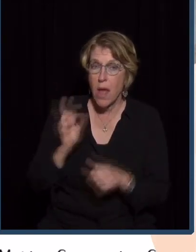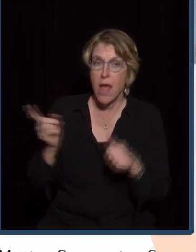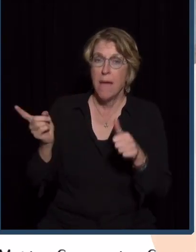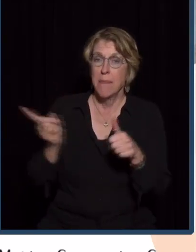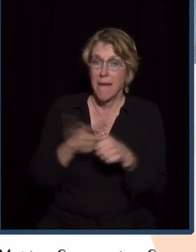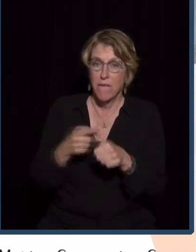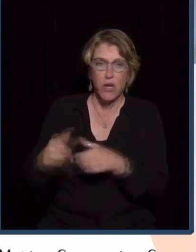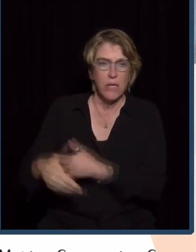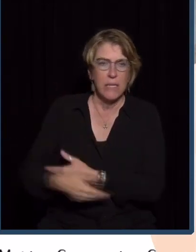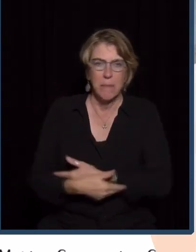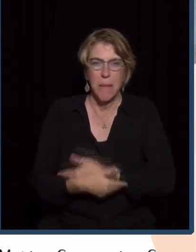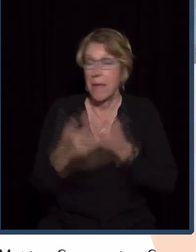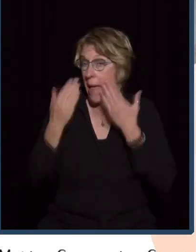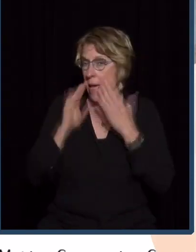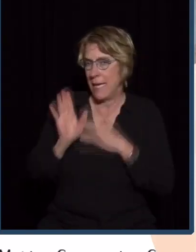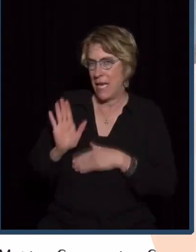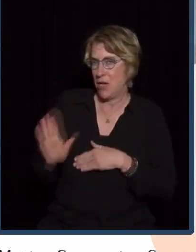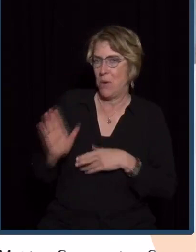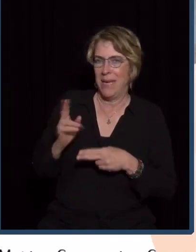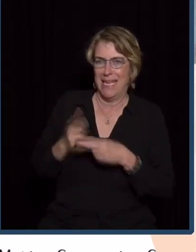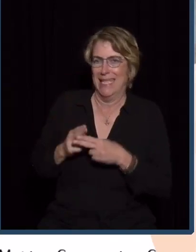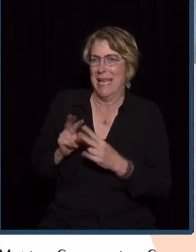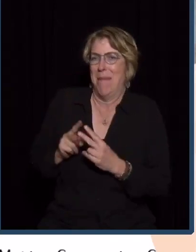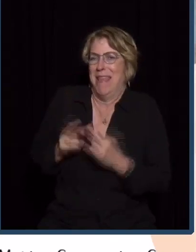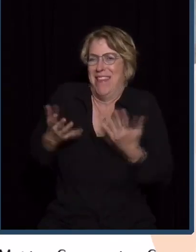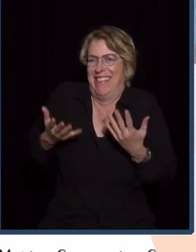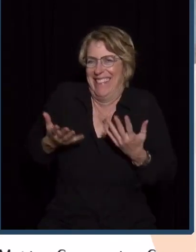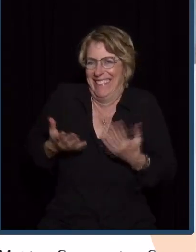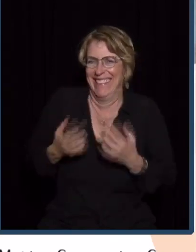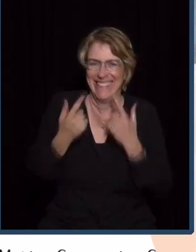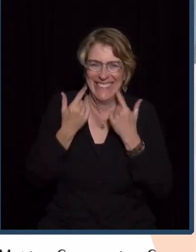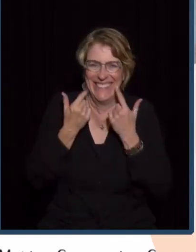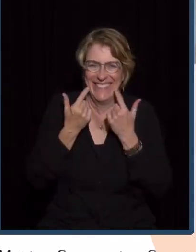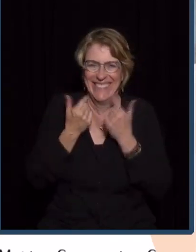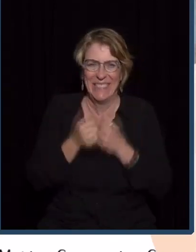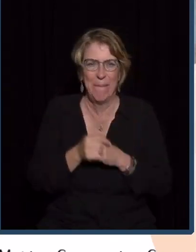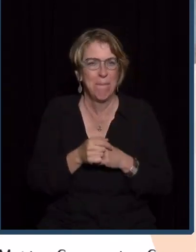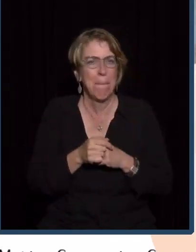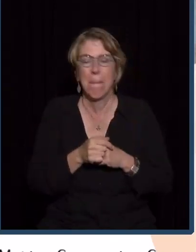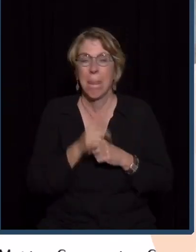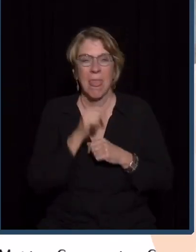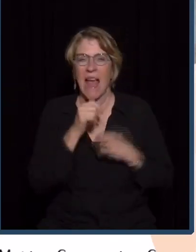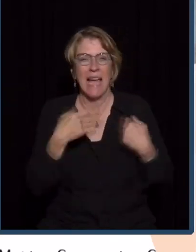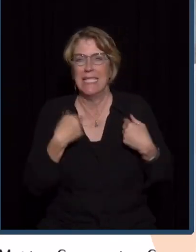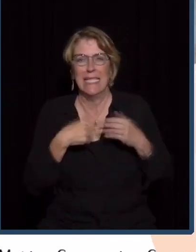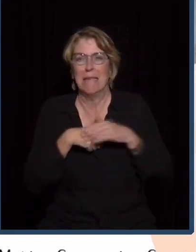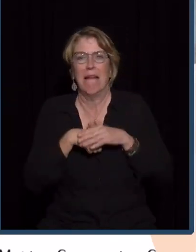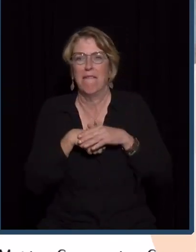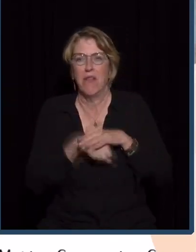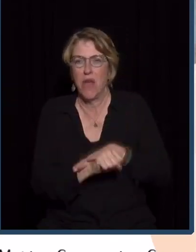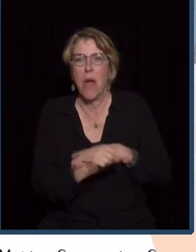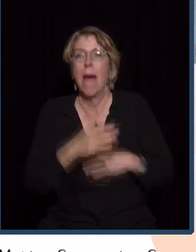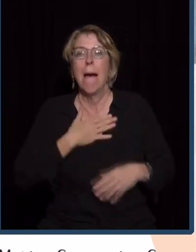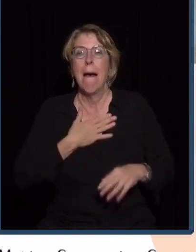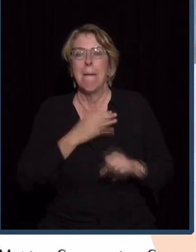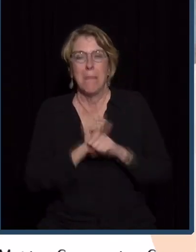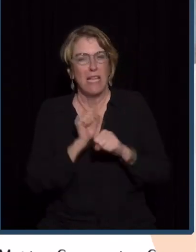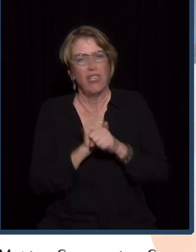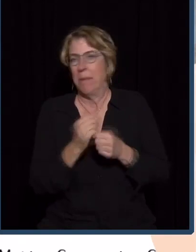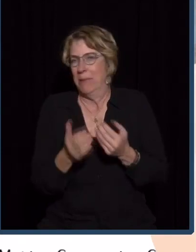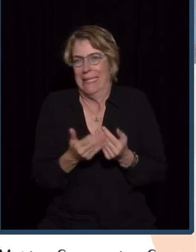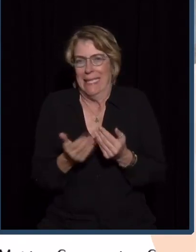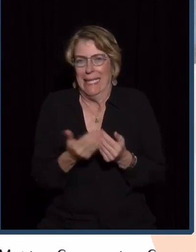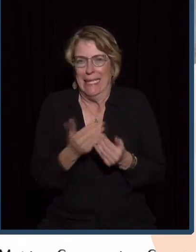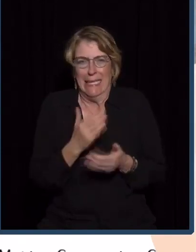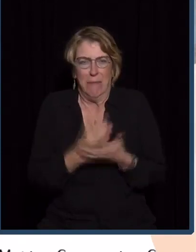child, I didn't know his name either. So, Well, perfect. fine. Yeah. There we go. I mean, I didn't really have the child. Let's be honest, my job was the easy job in that